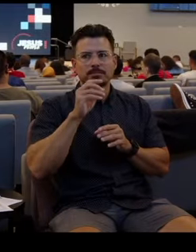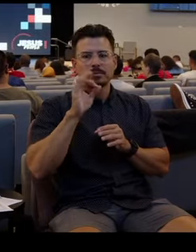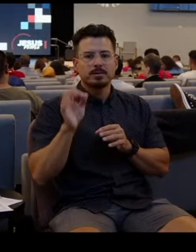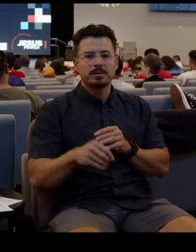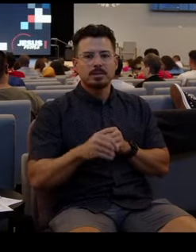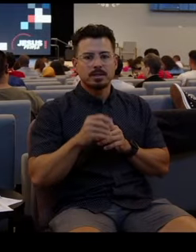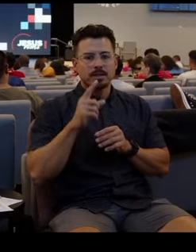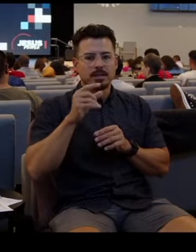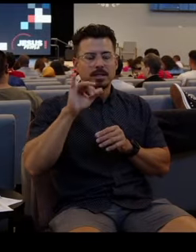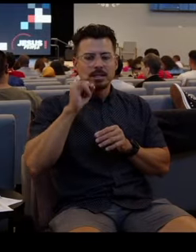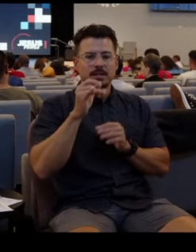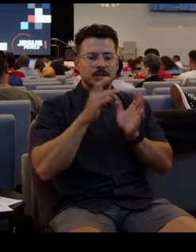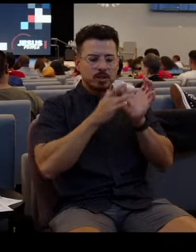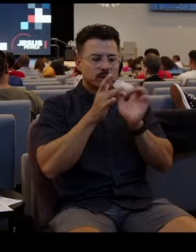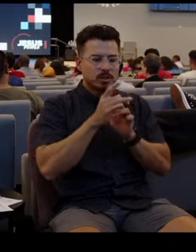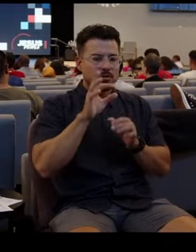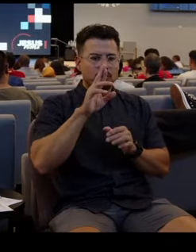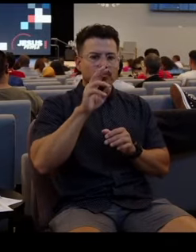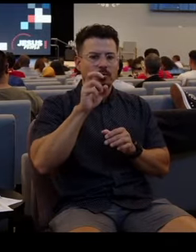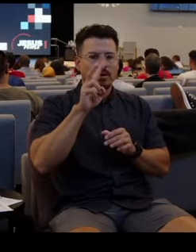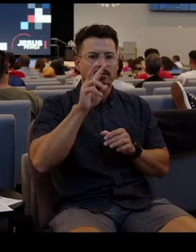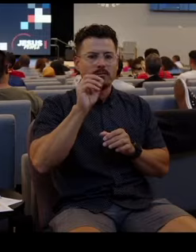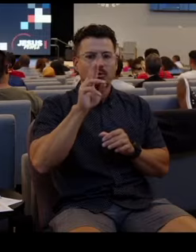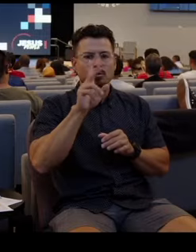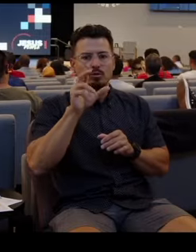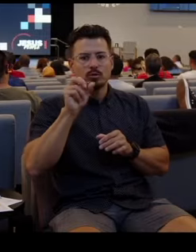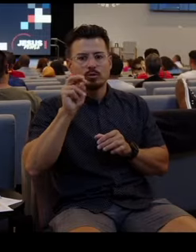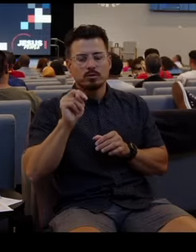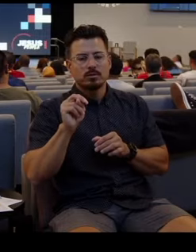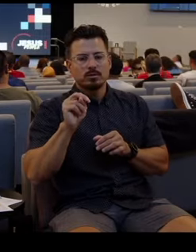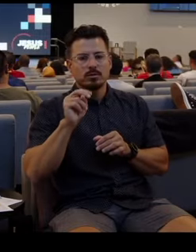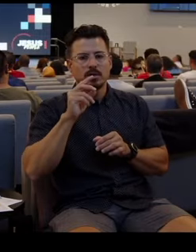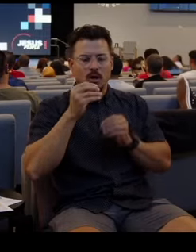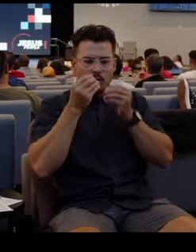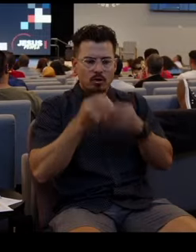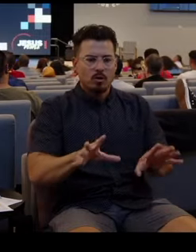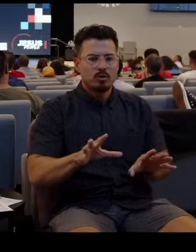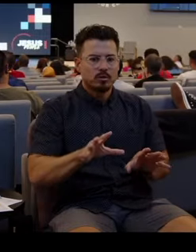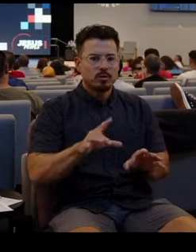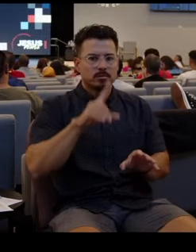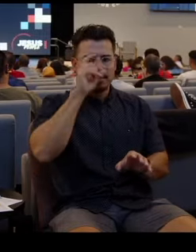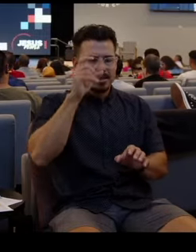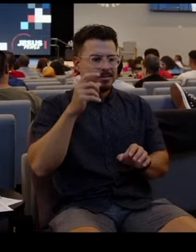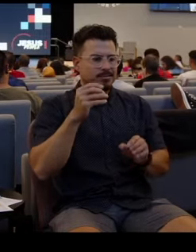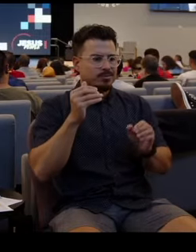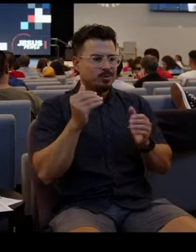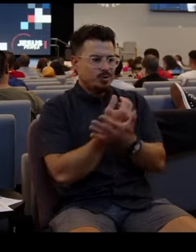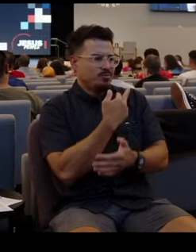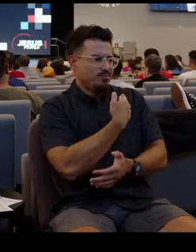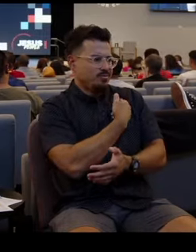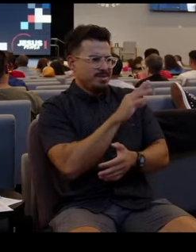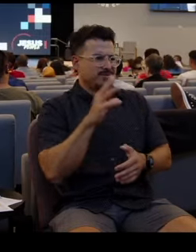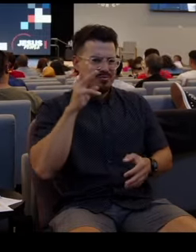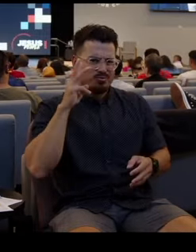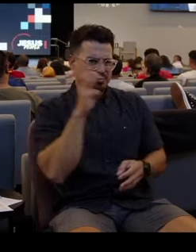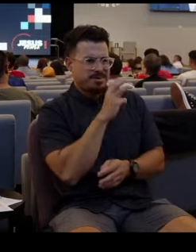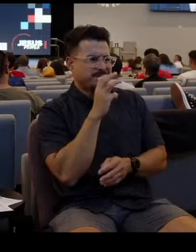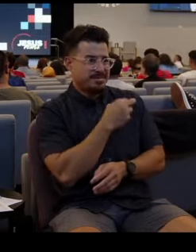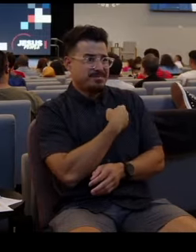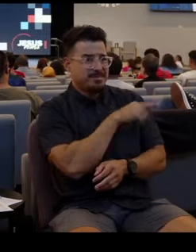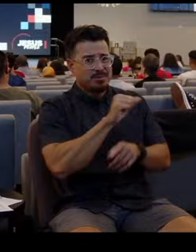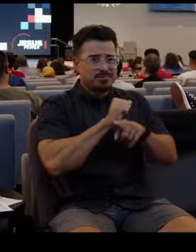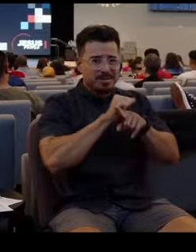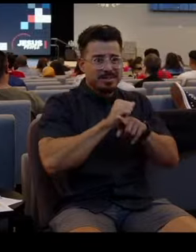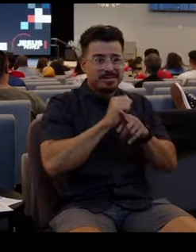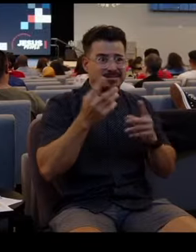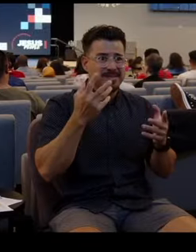the Jesus Revolution was lost to extremism and bizarre religious practices. There were people out of the Jesus